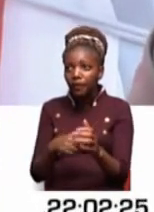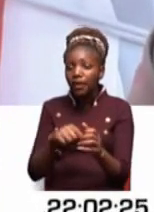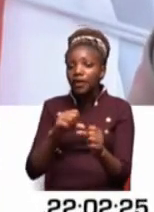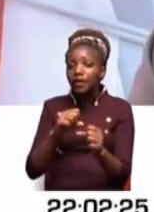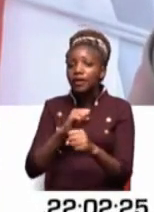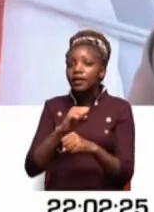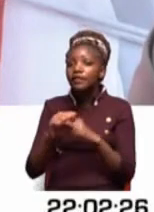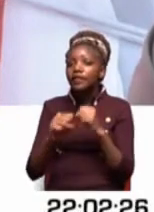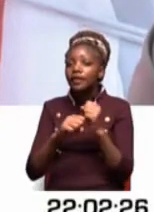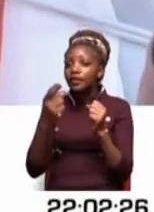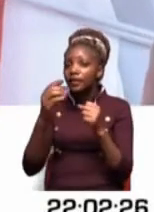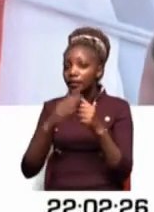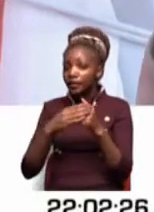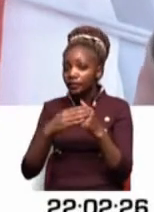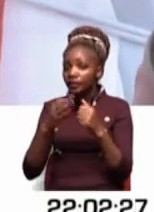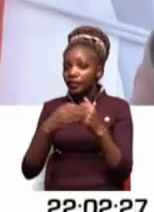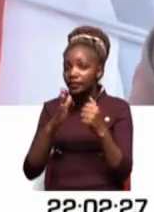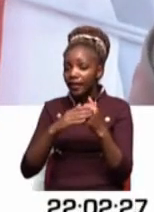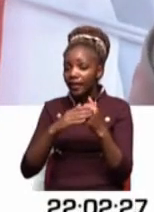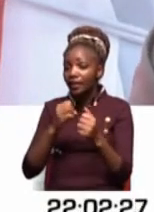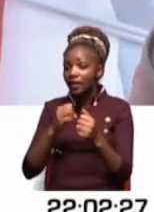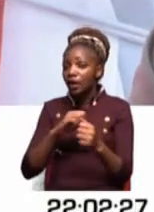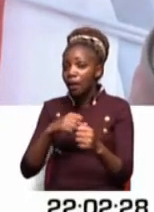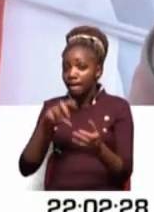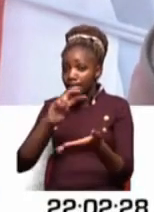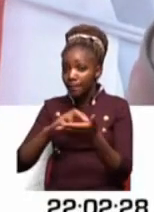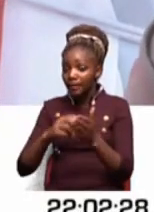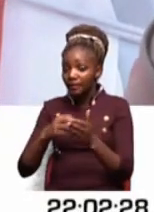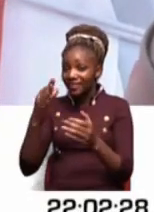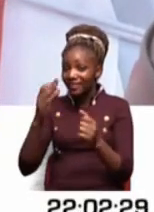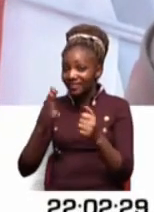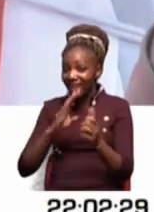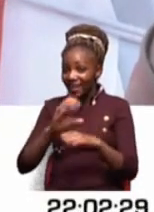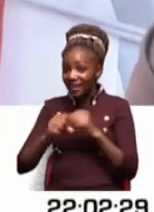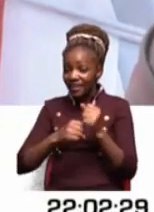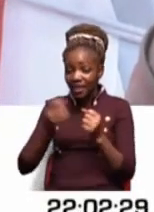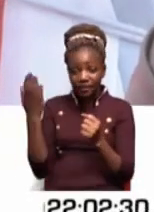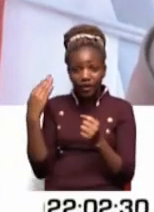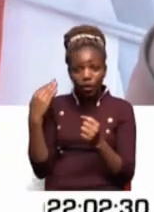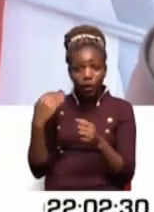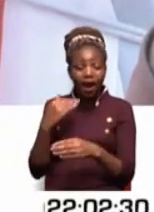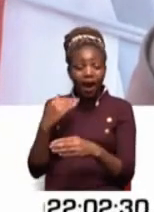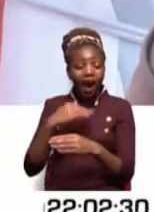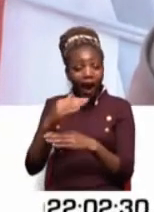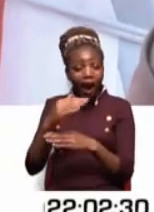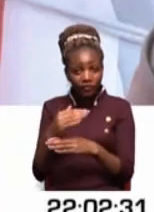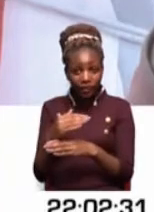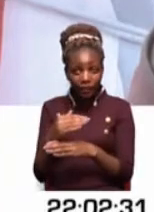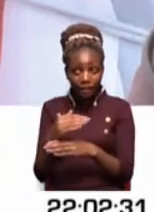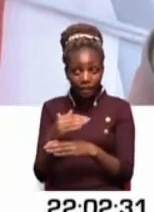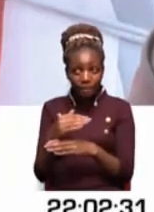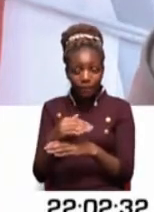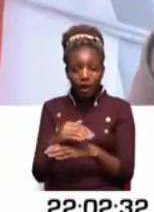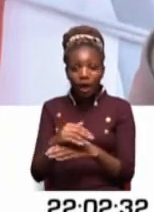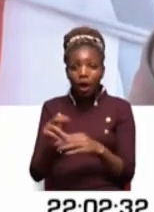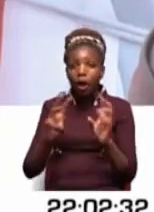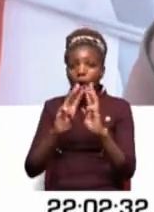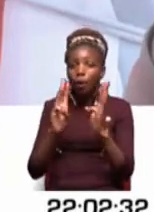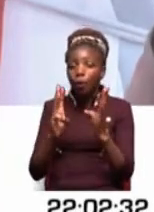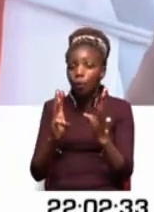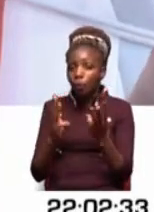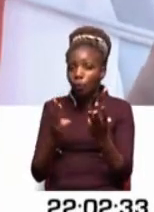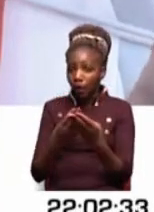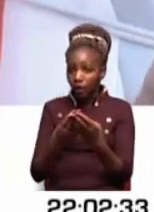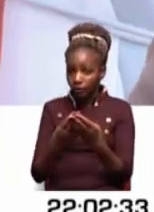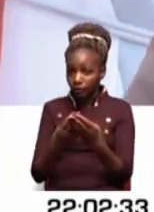31 years ago. I'd like to tell Mheshimiwa, and this is a fact, that after World War II, you know, Germany was completely, and Japan, they